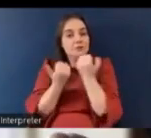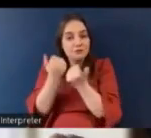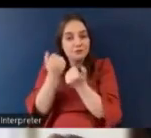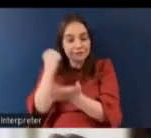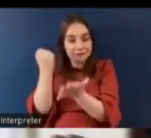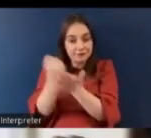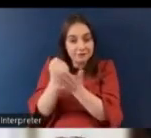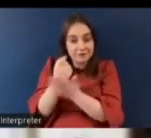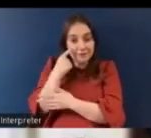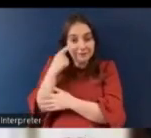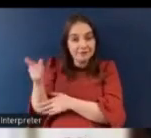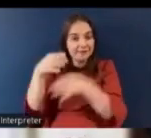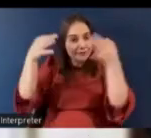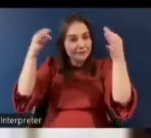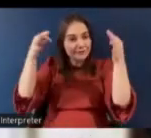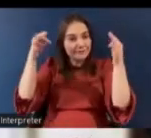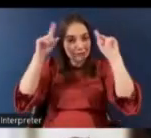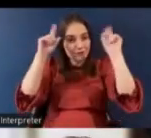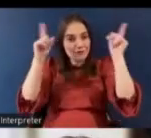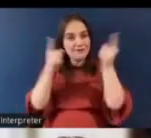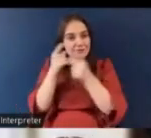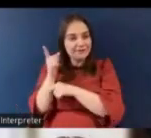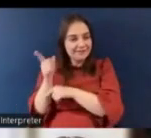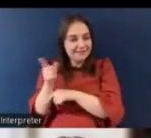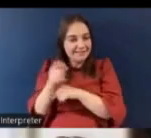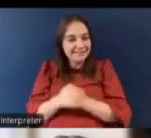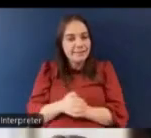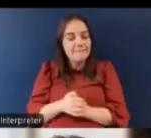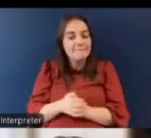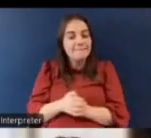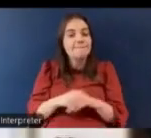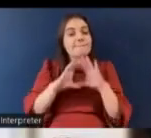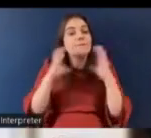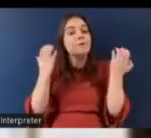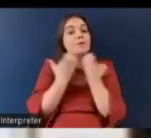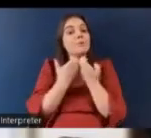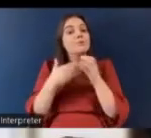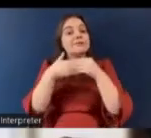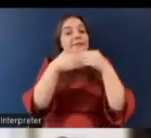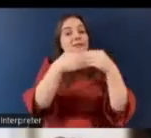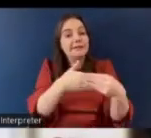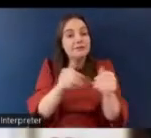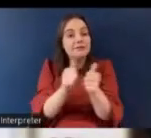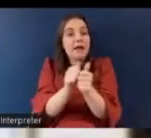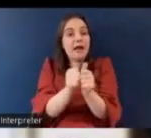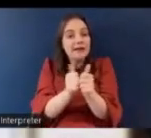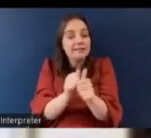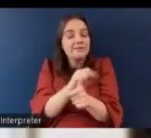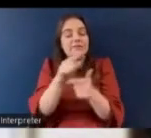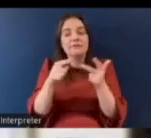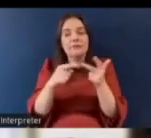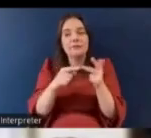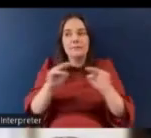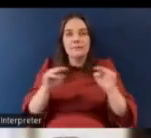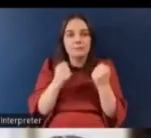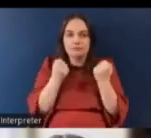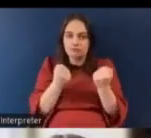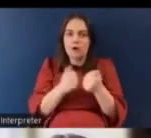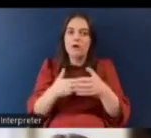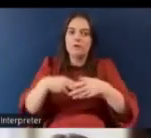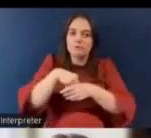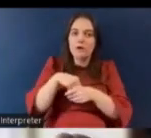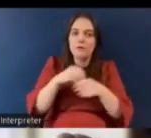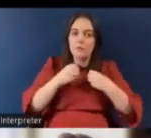there. And what we did is what we took community leaders, activists, and people really active at the heart of